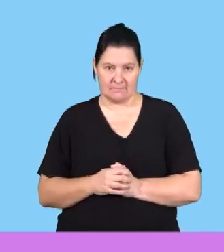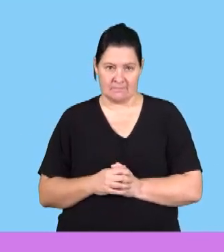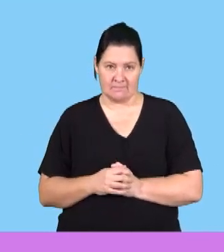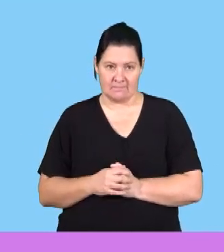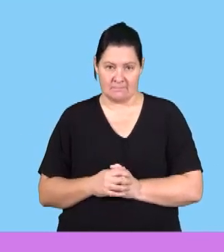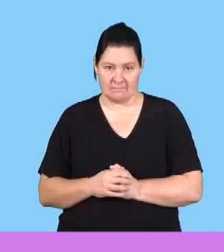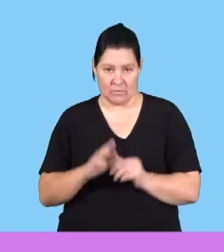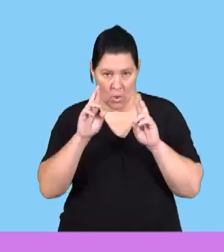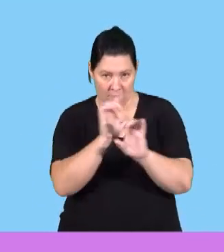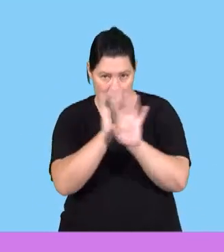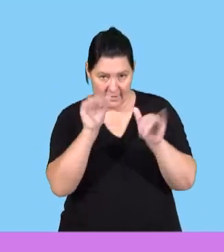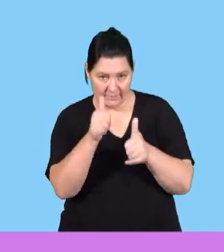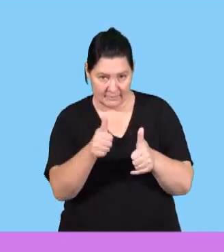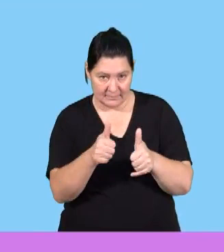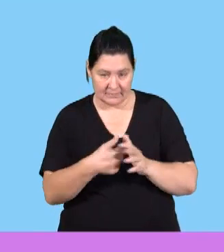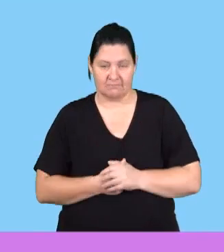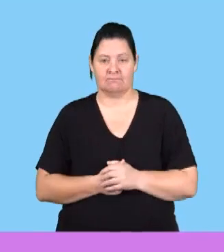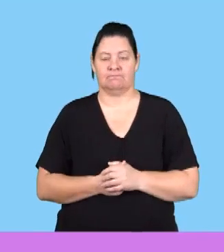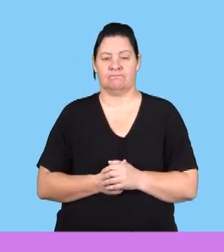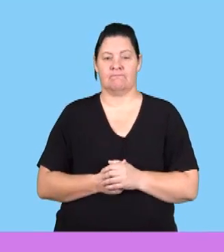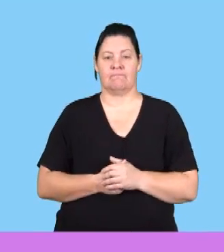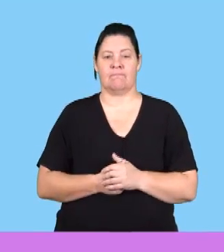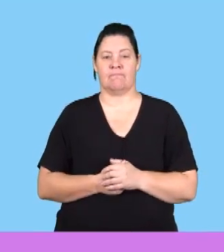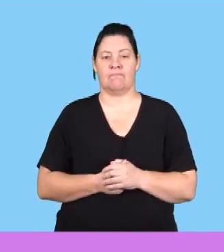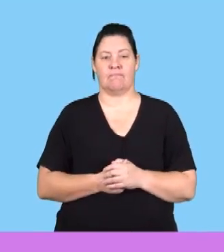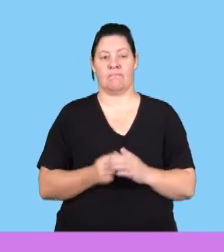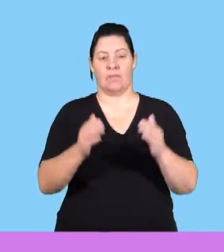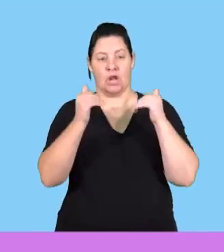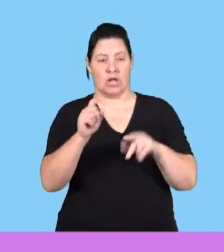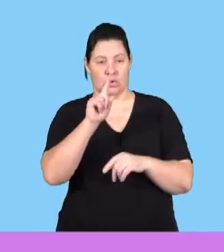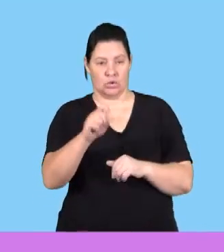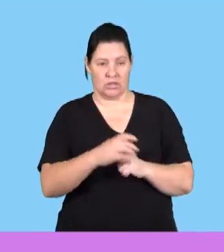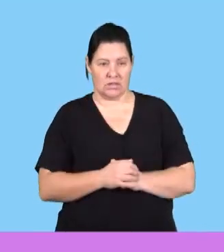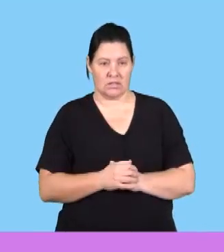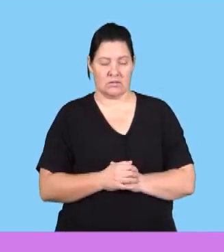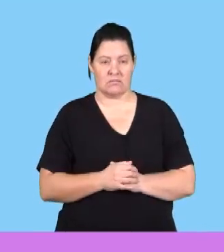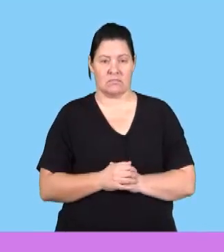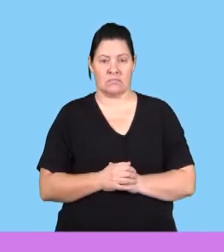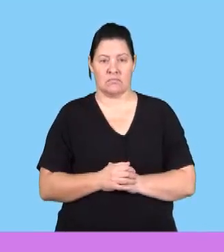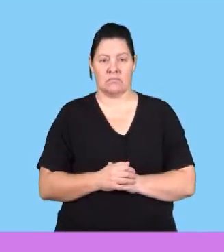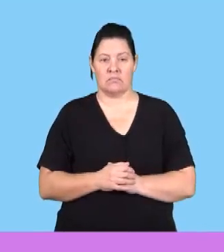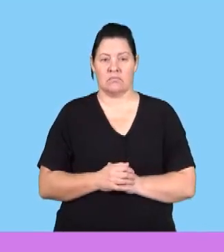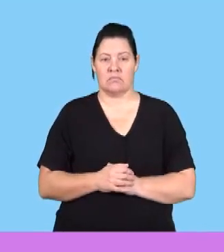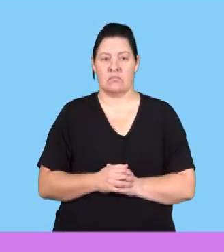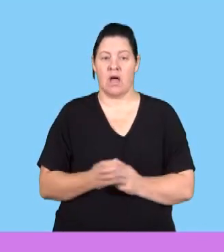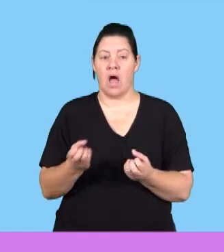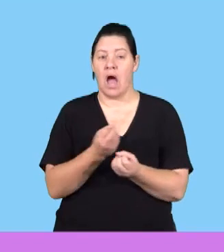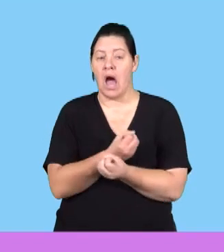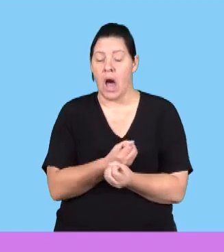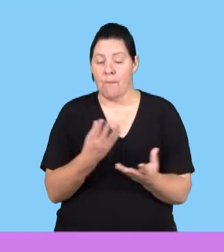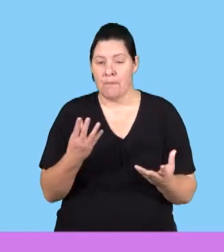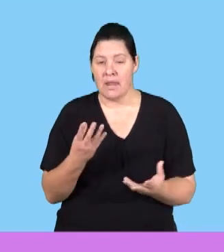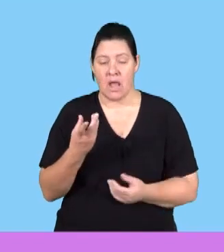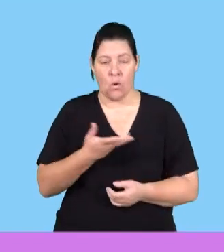kilograms. Okay, I hope that's making sense. Moving now to our next question. It says, how